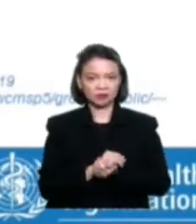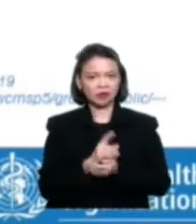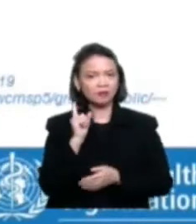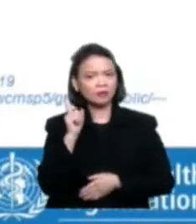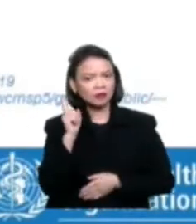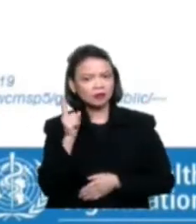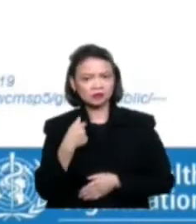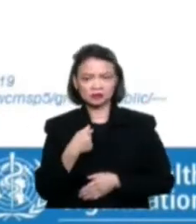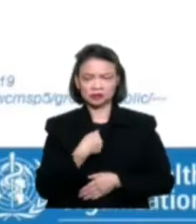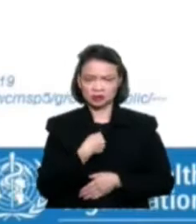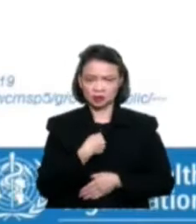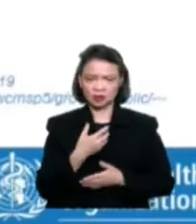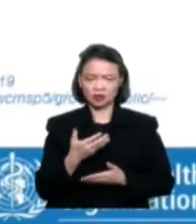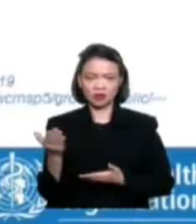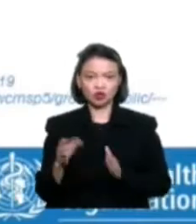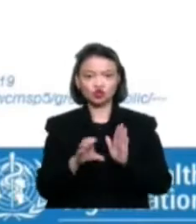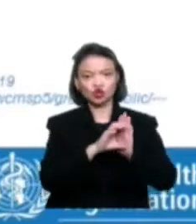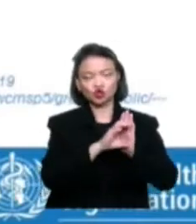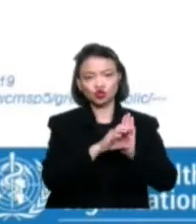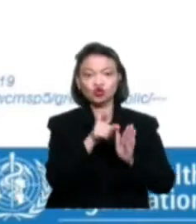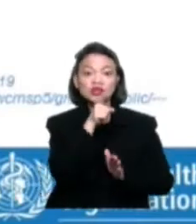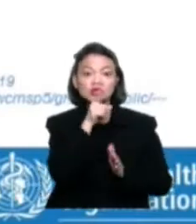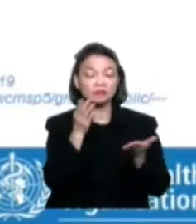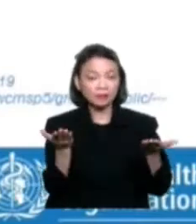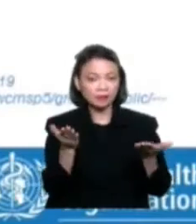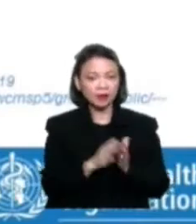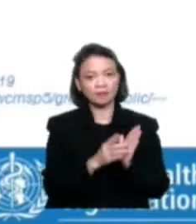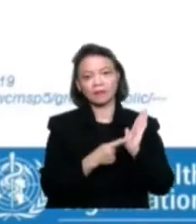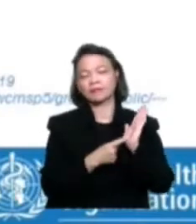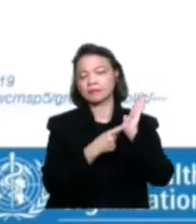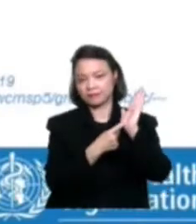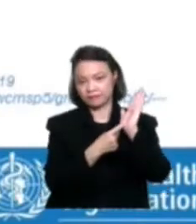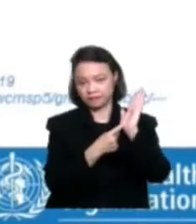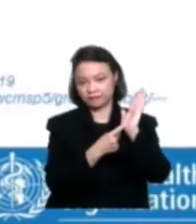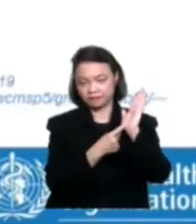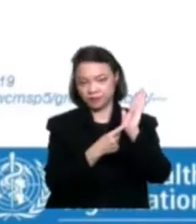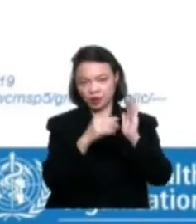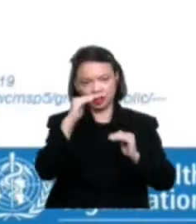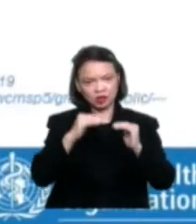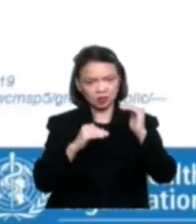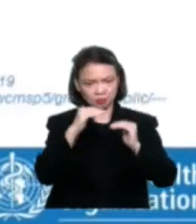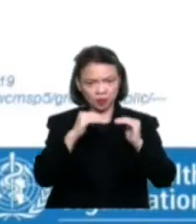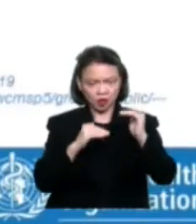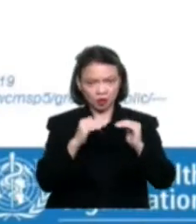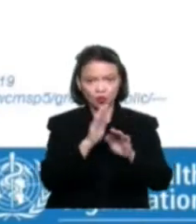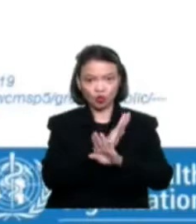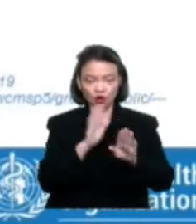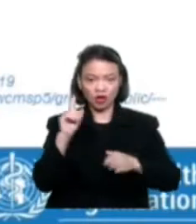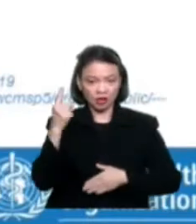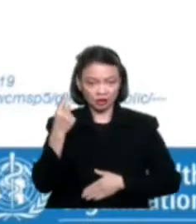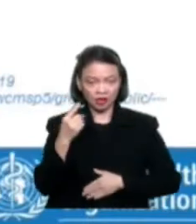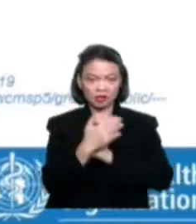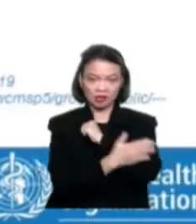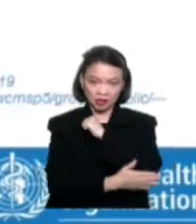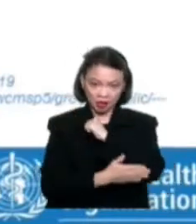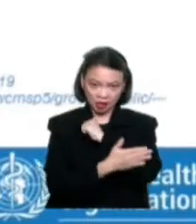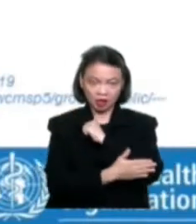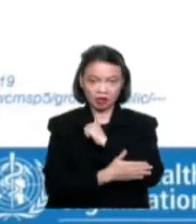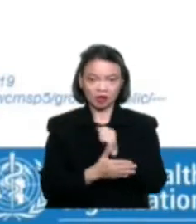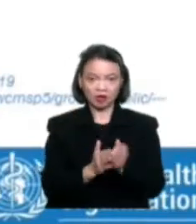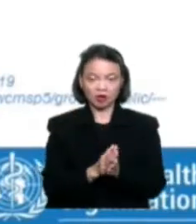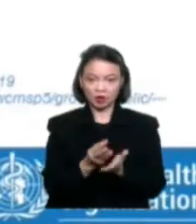that urban health inequities is not a unique problem to only a set of countries or developing countries. It's a problem across the